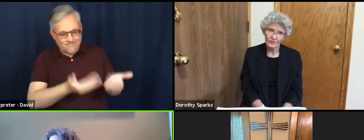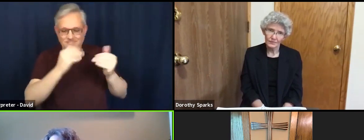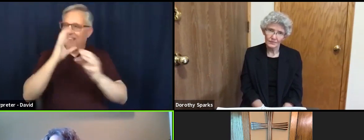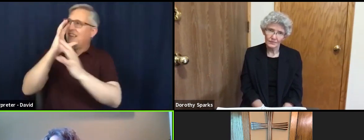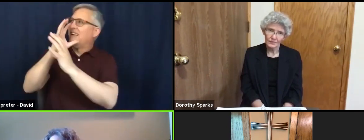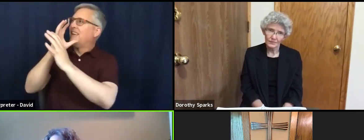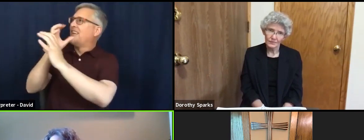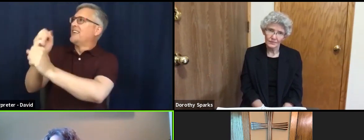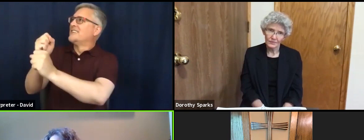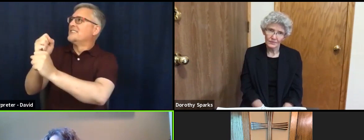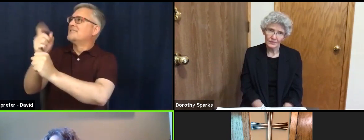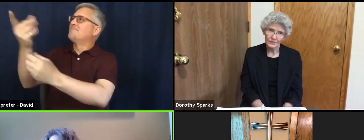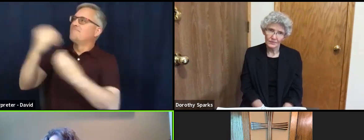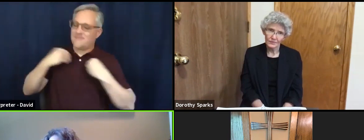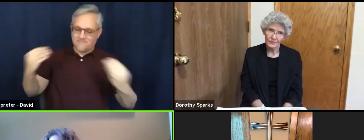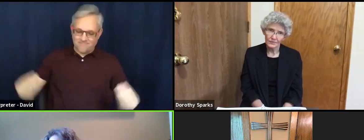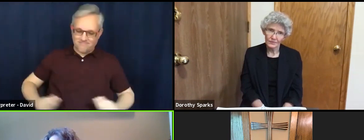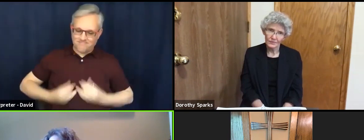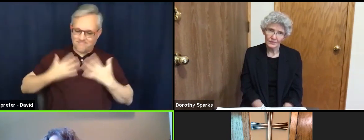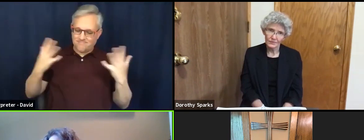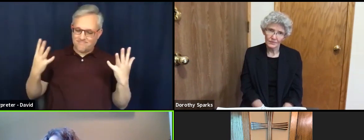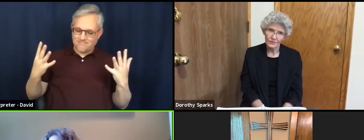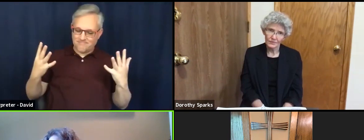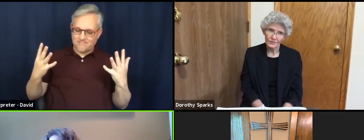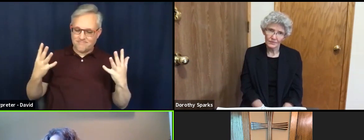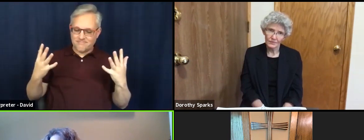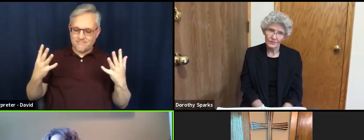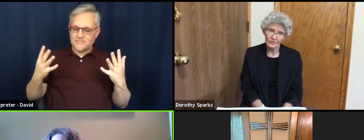you created us to be.